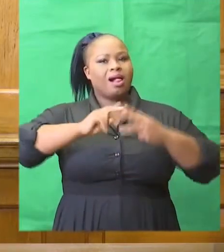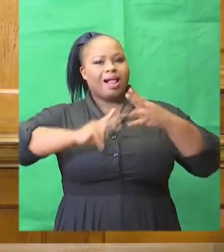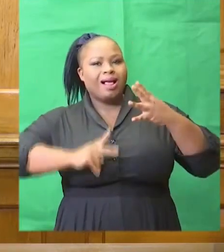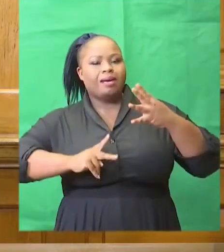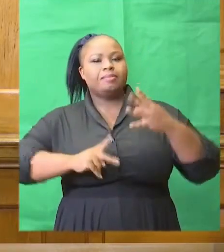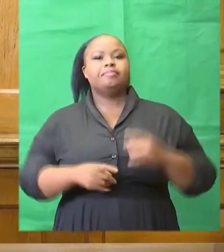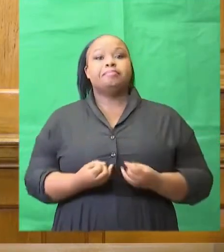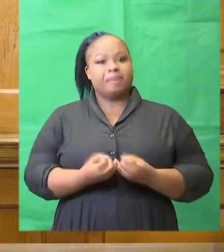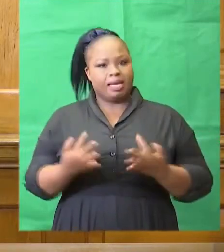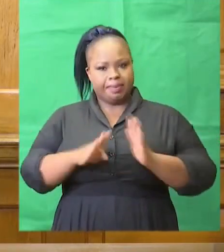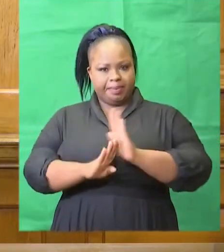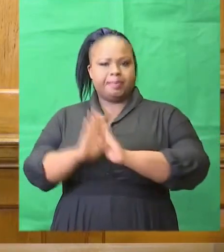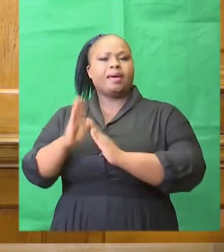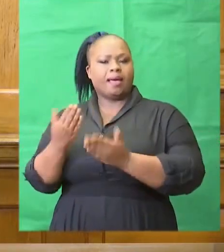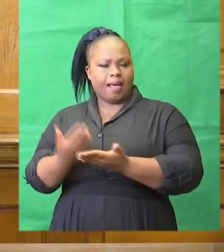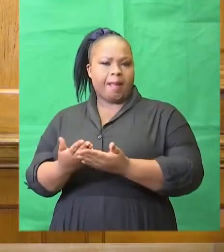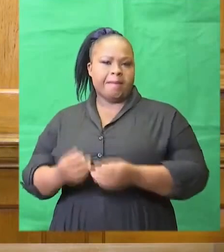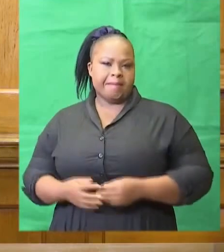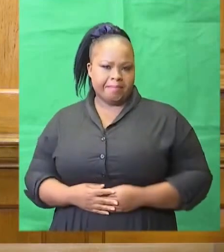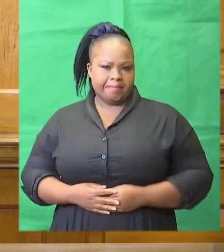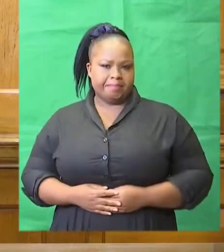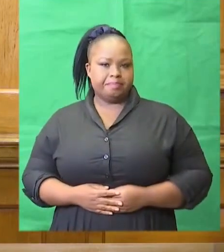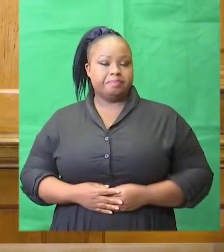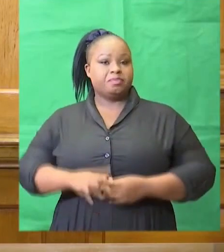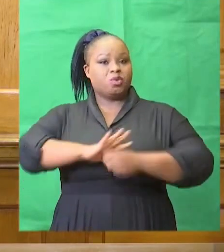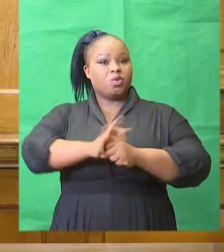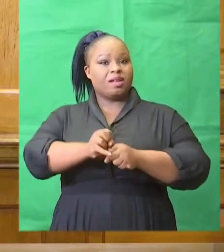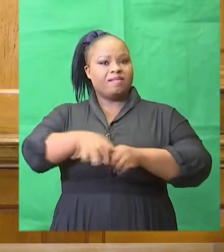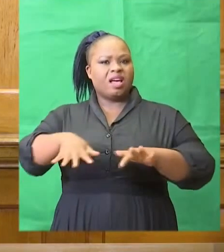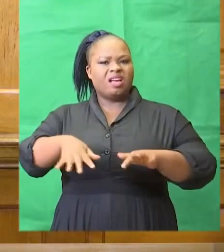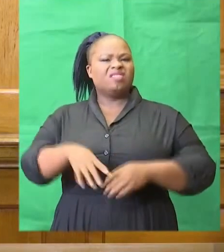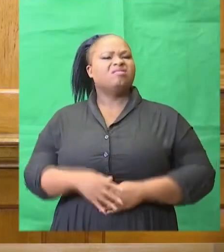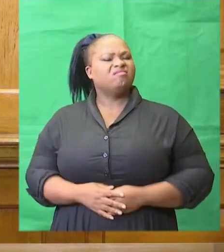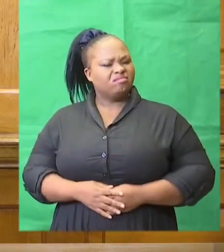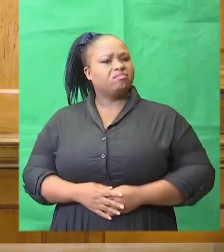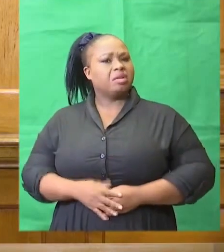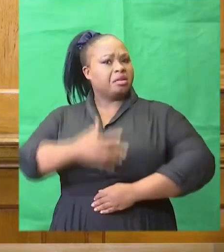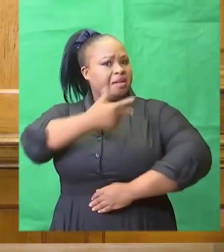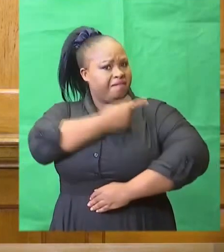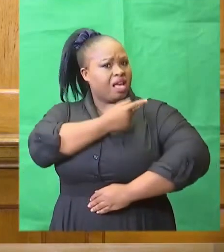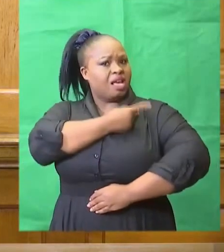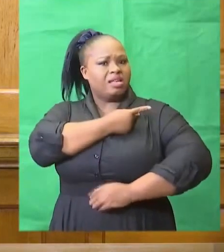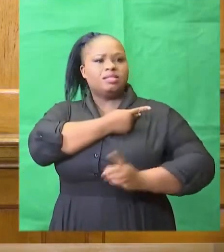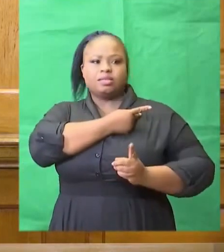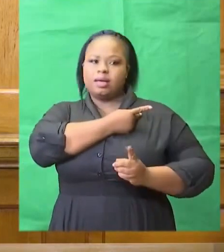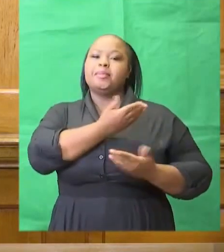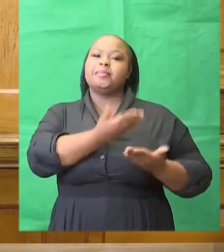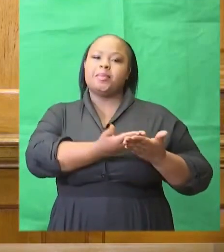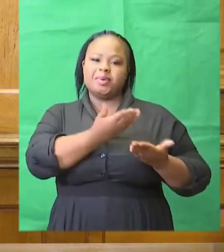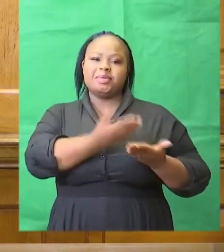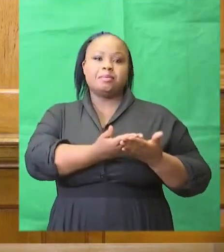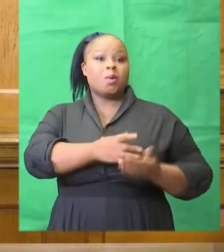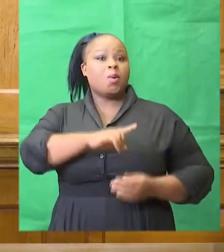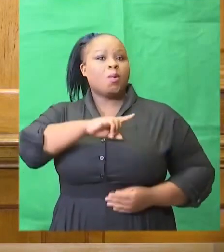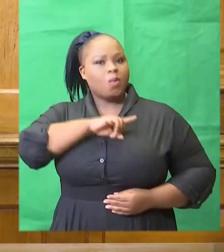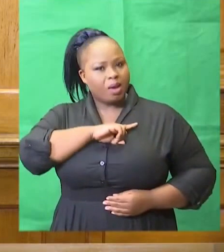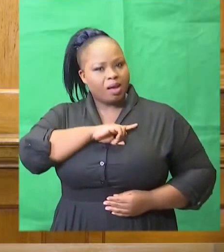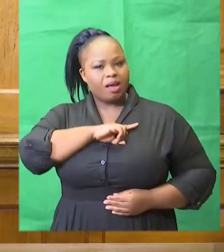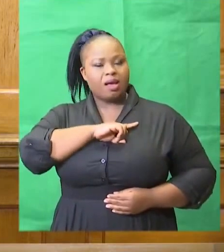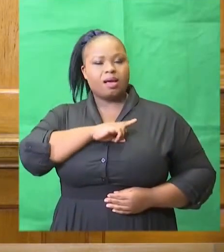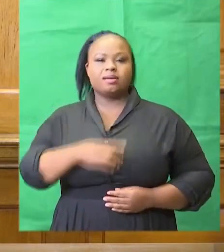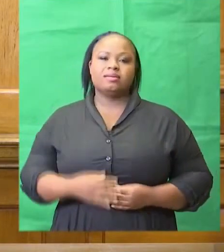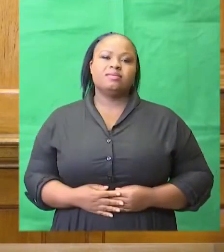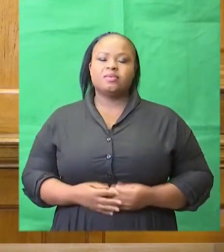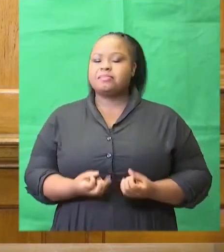the vaccines we have against COVID-19 has been made possible thanks to the millions of